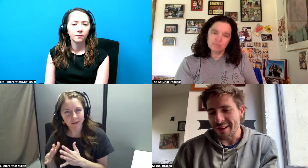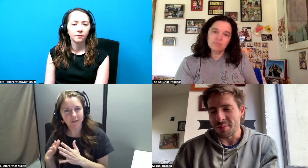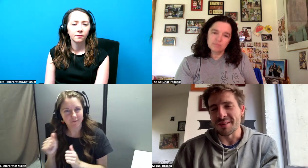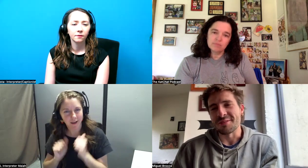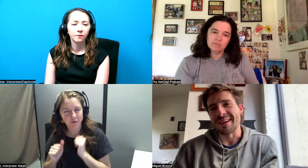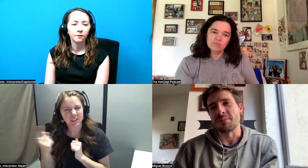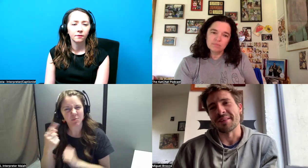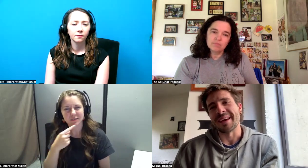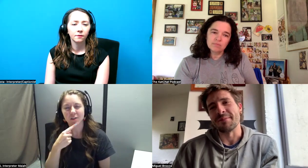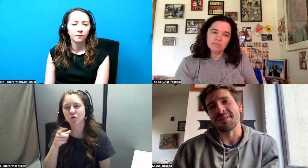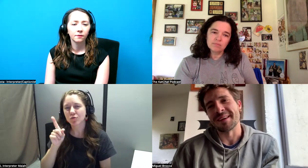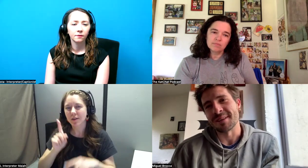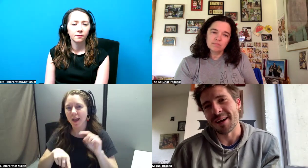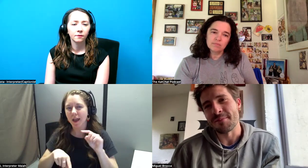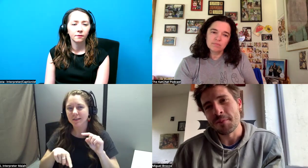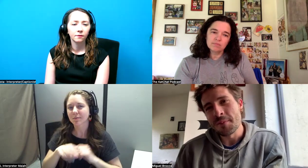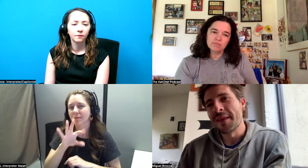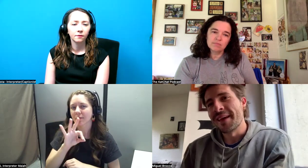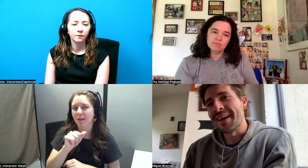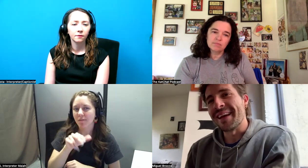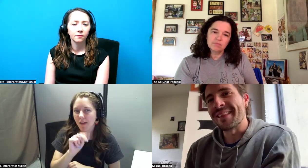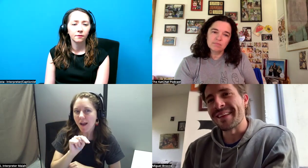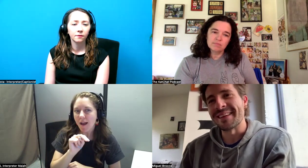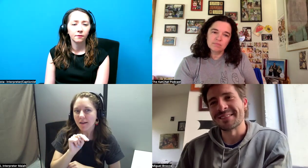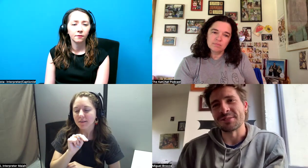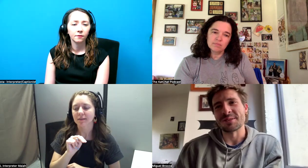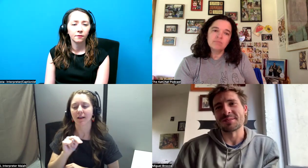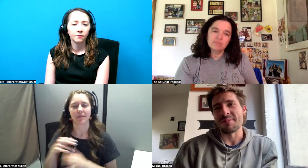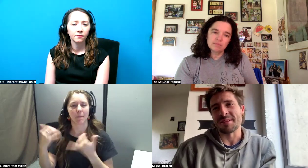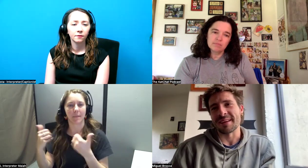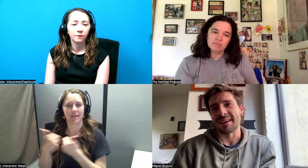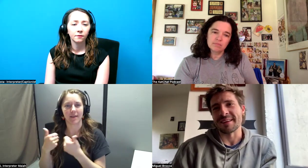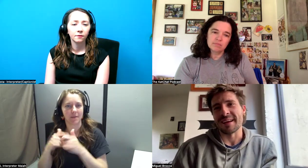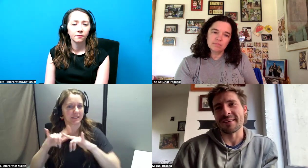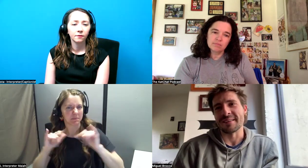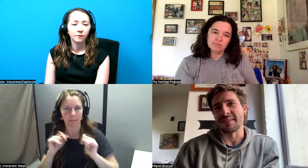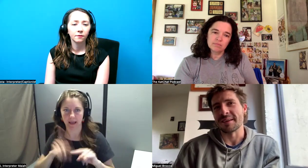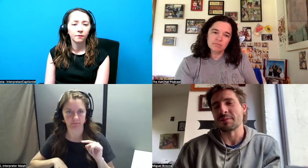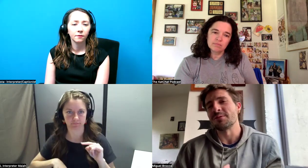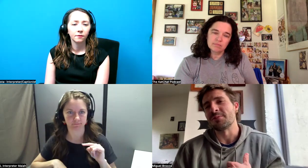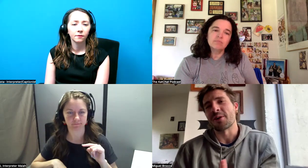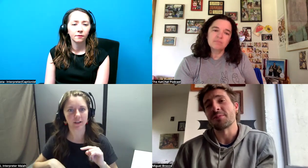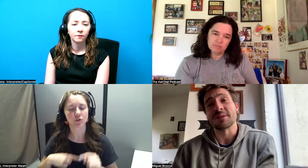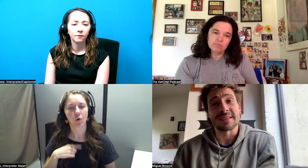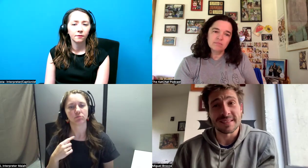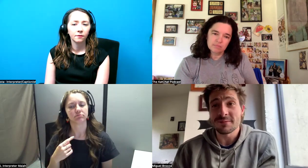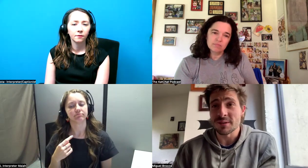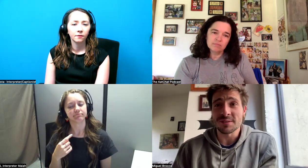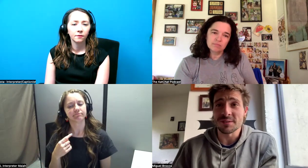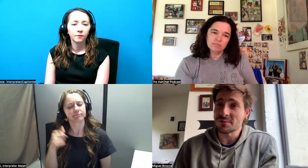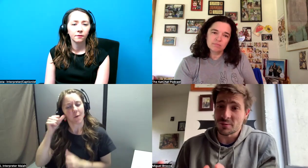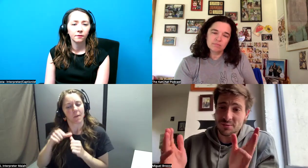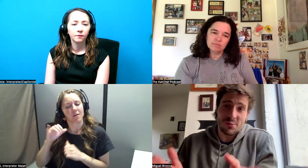you cannot be a fan and play the game at the same time. And I think that's also something that I keep close to my heart because that's